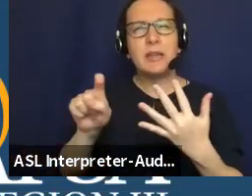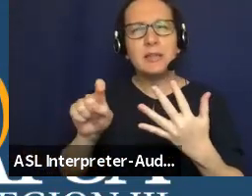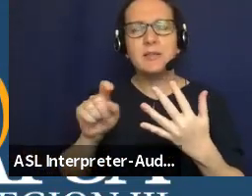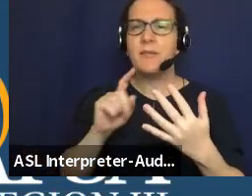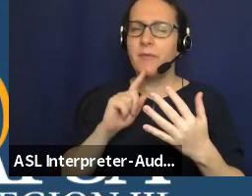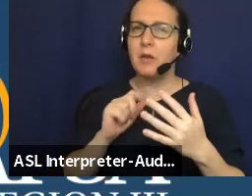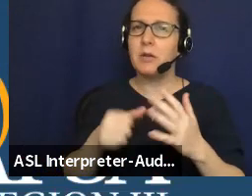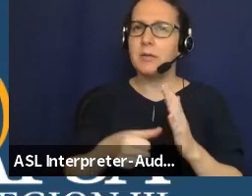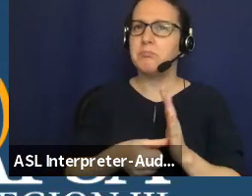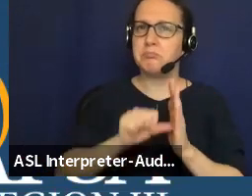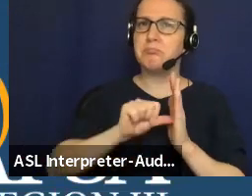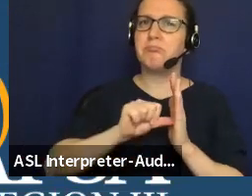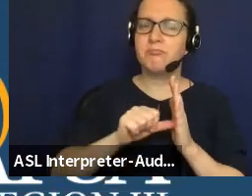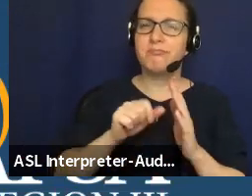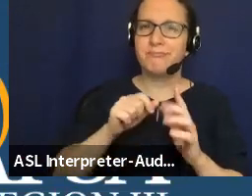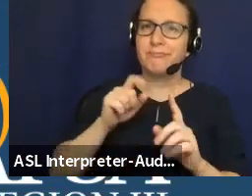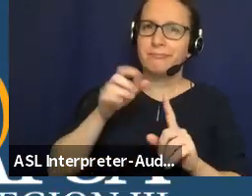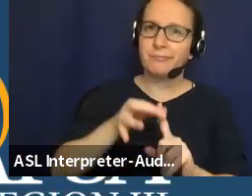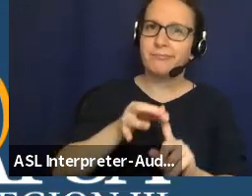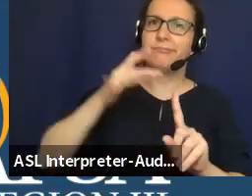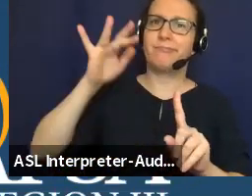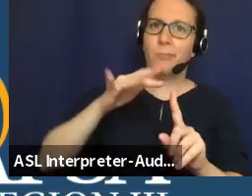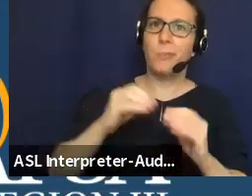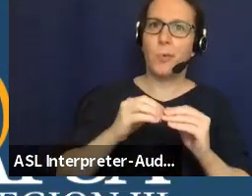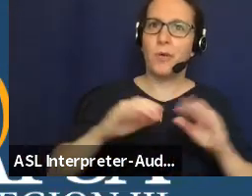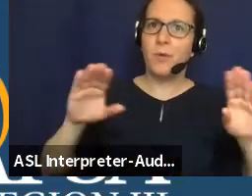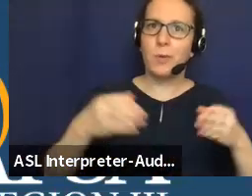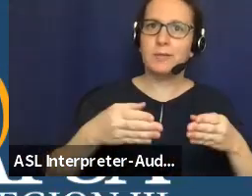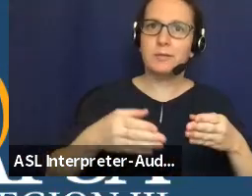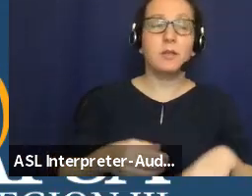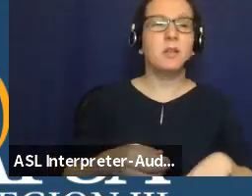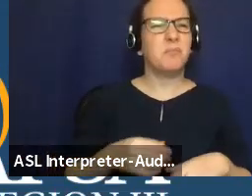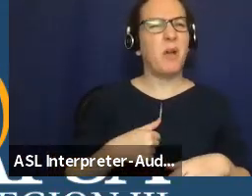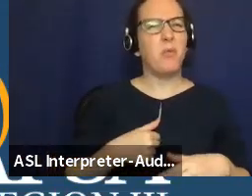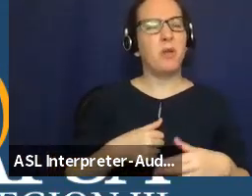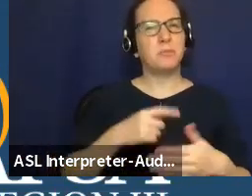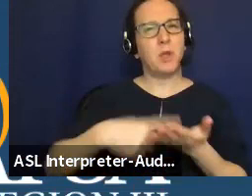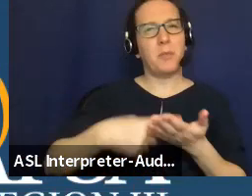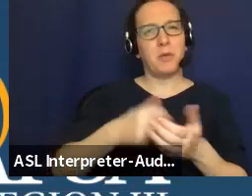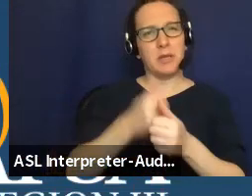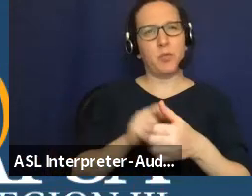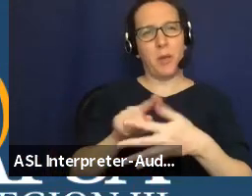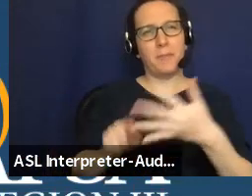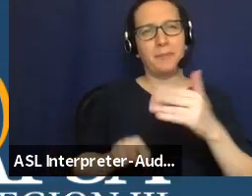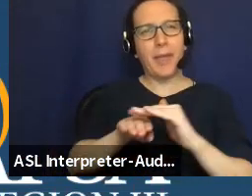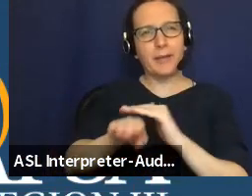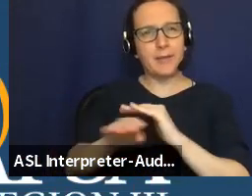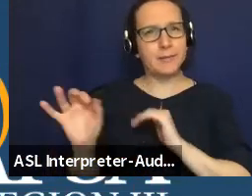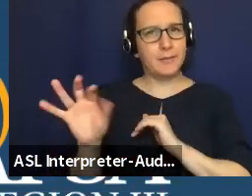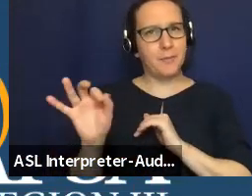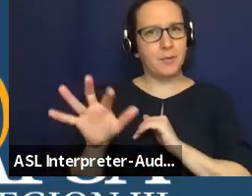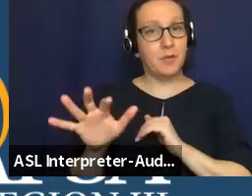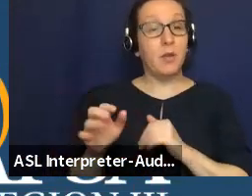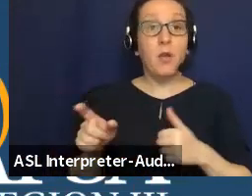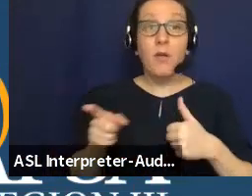on the screen. And I'm going to go over each one of them as well as some access tips. So the first one is vision. Examples